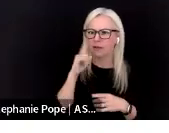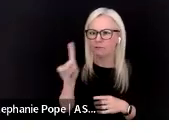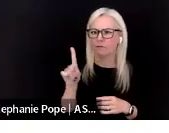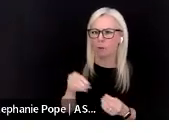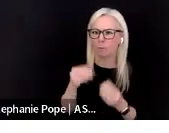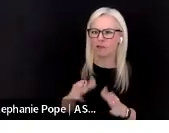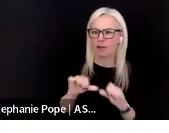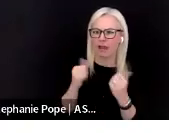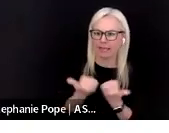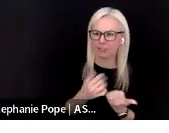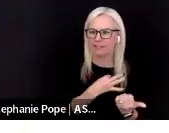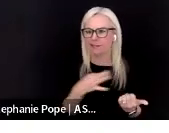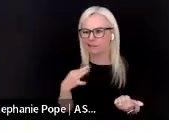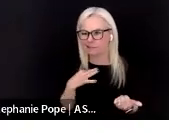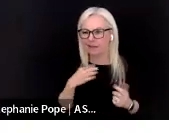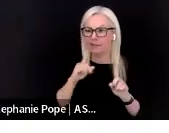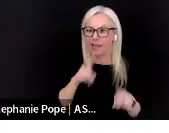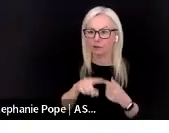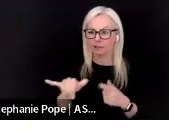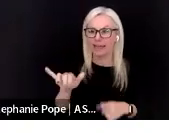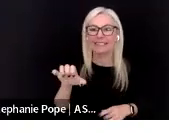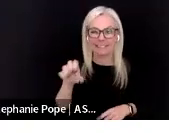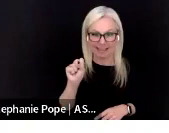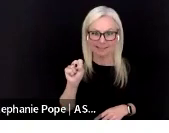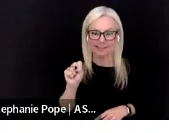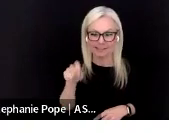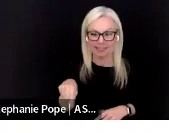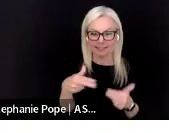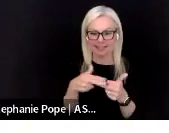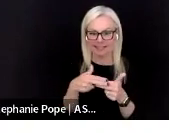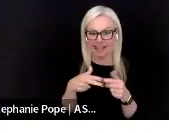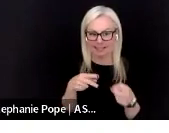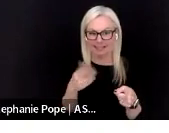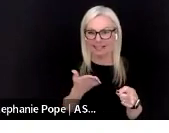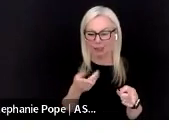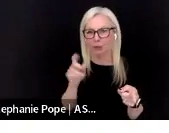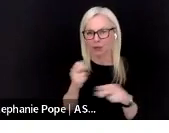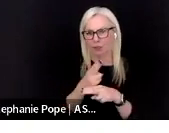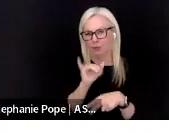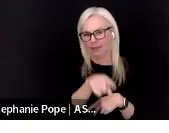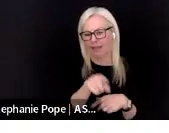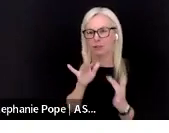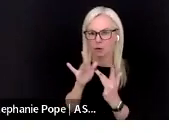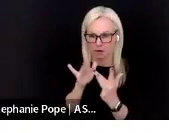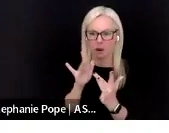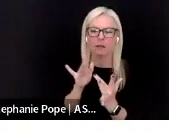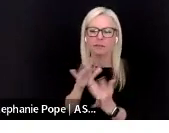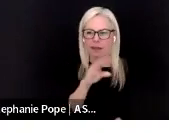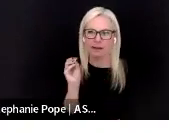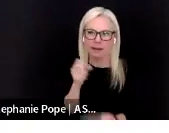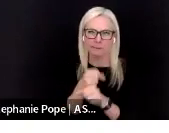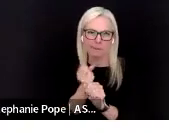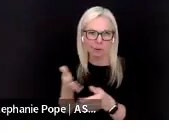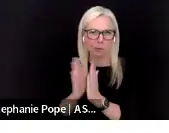provider agencies or staff, and the answer to that is yes. And this slide that is up here, you can use it to contact and make